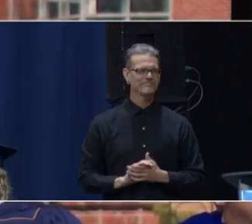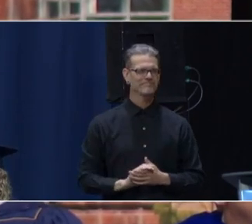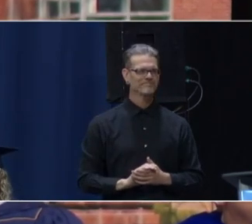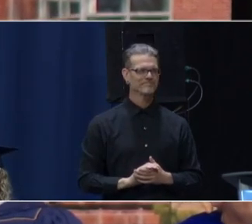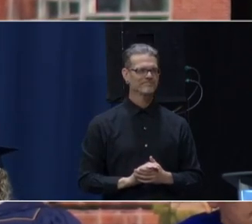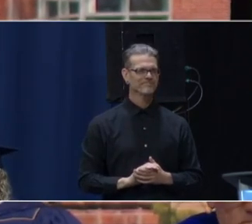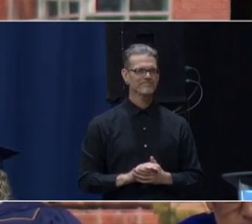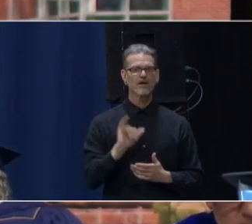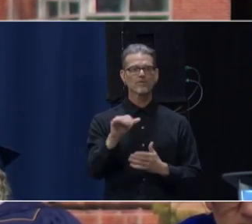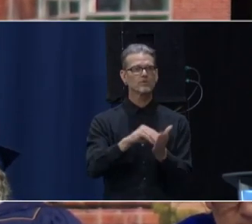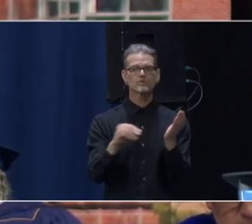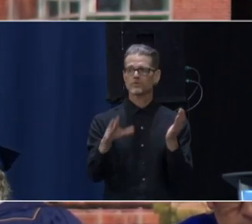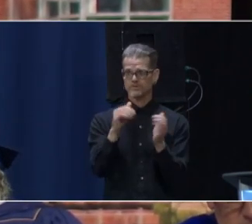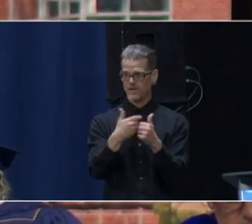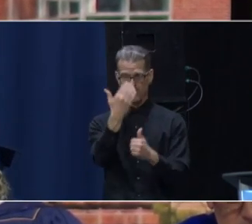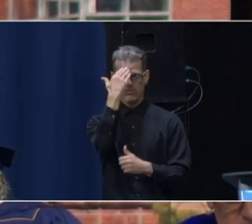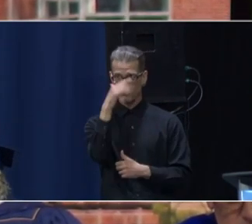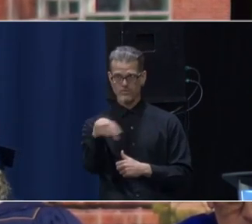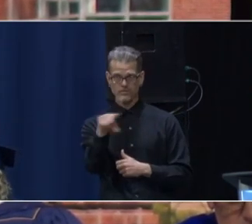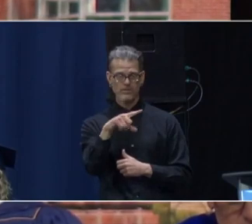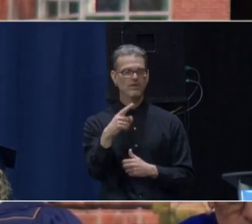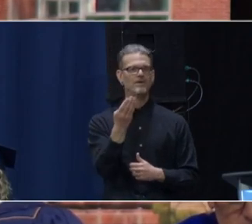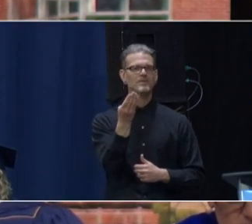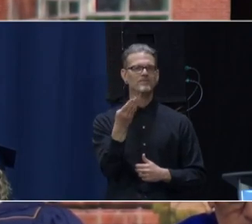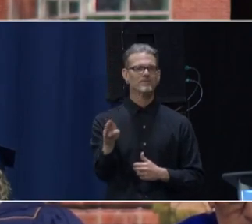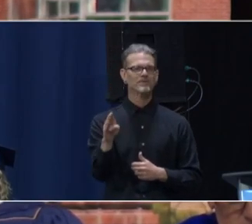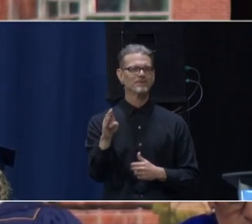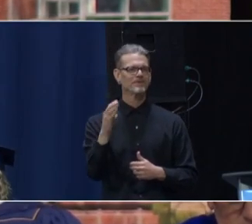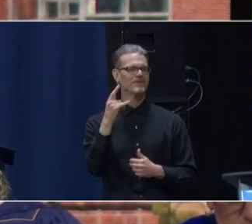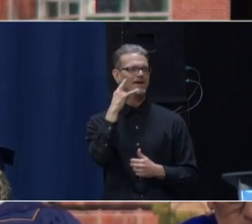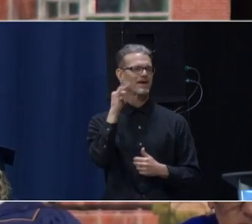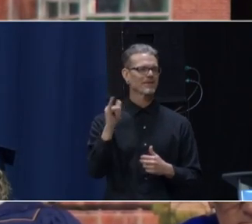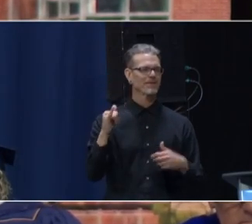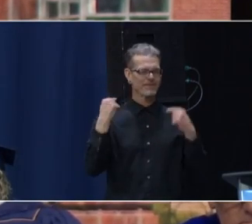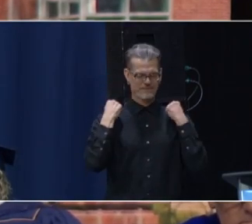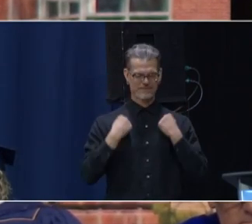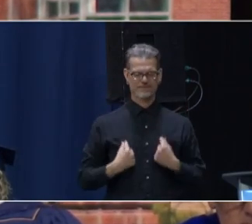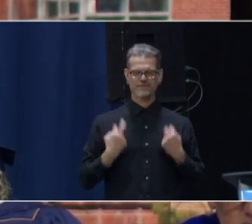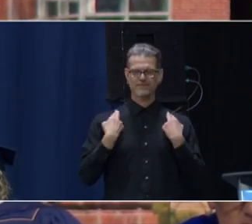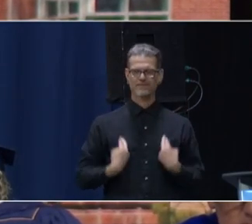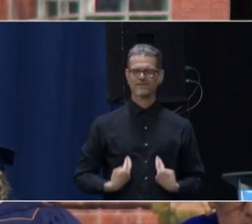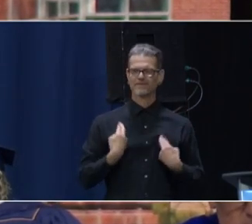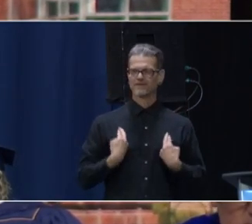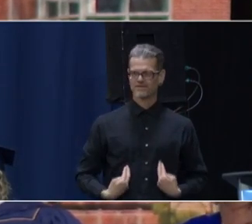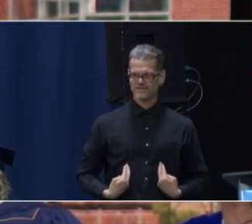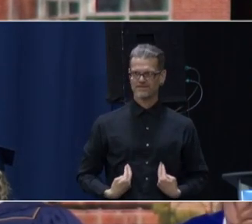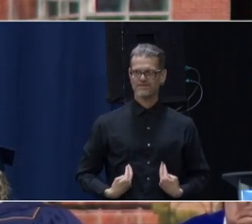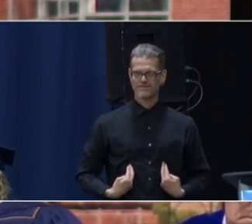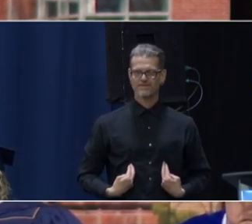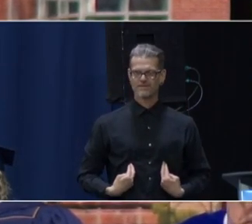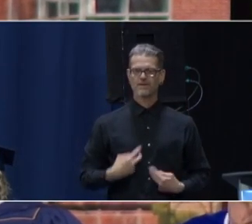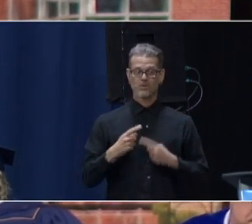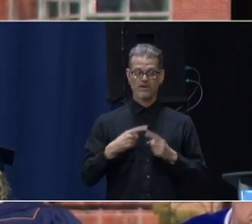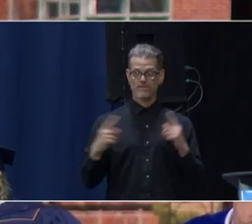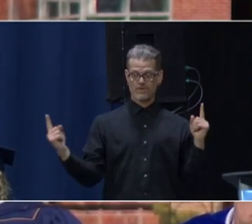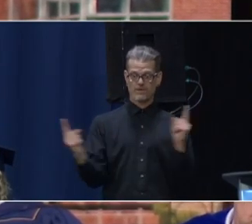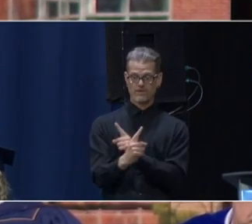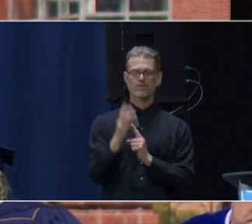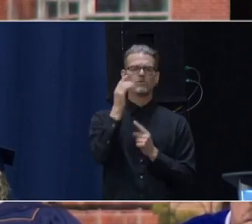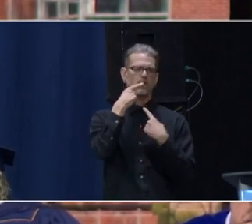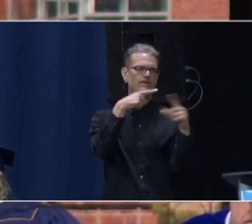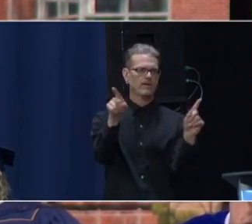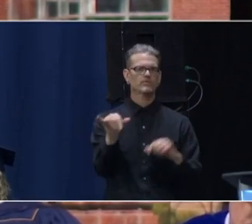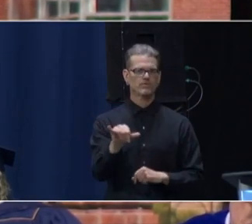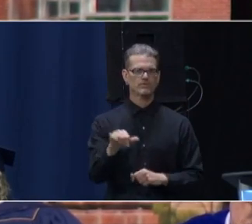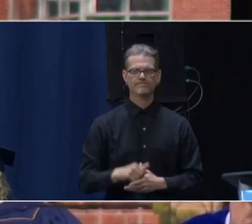These students are identified by the blue and gold cords that they wear around their neck. Individual honors will be announced as students have received